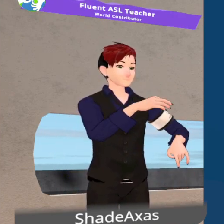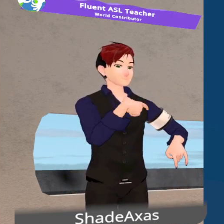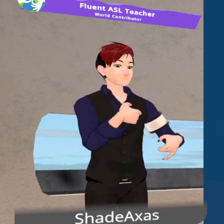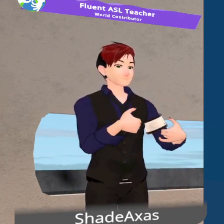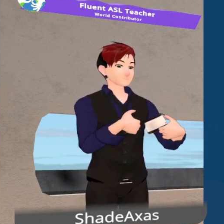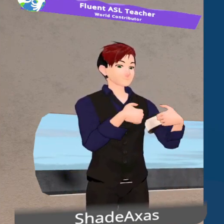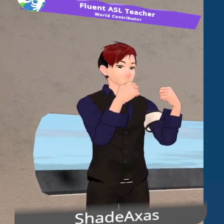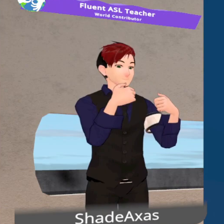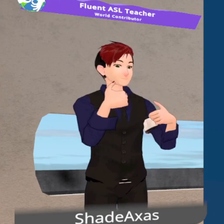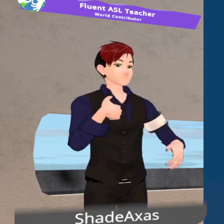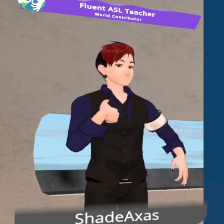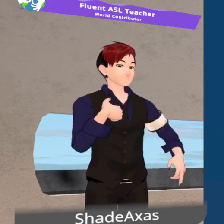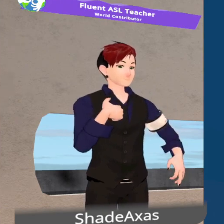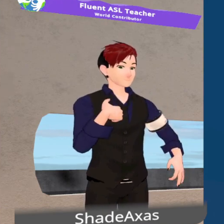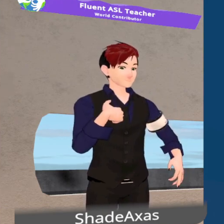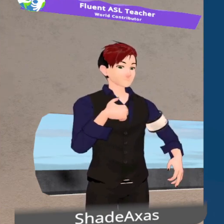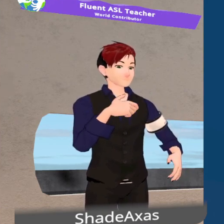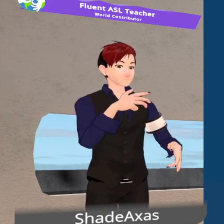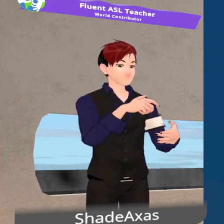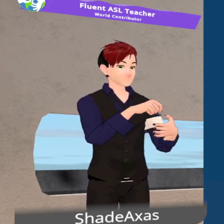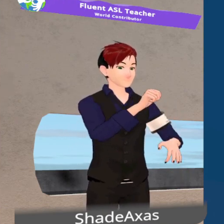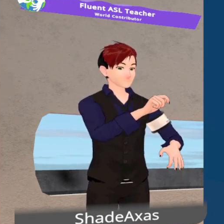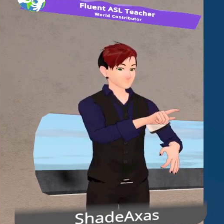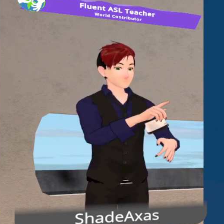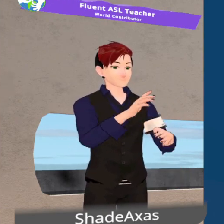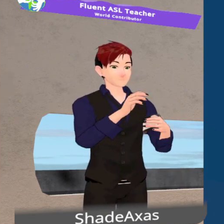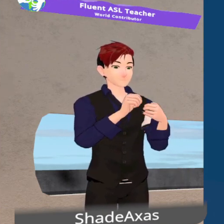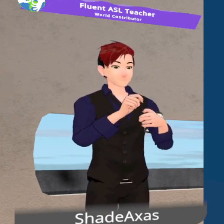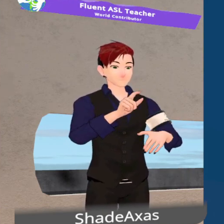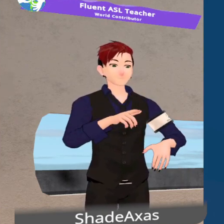Canada, would I learn ASL or BSL?